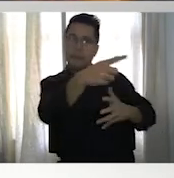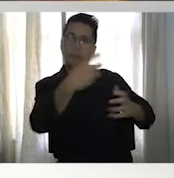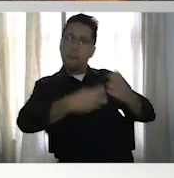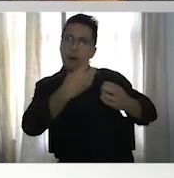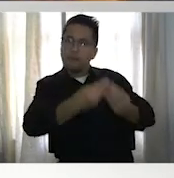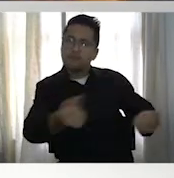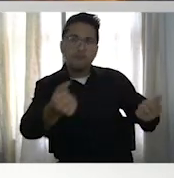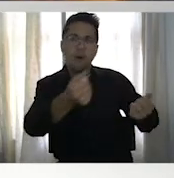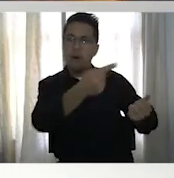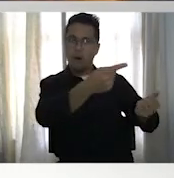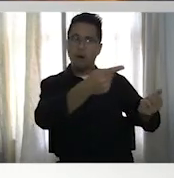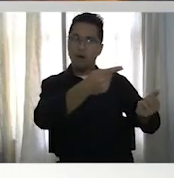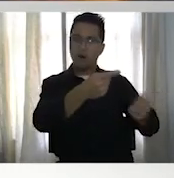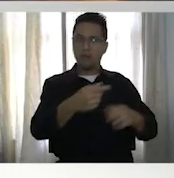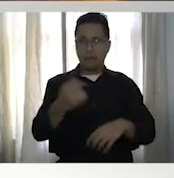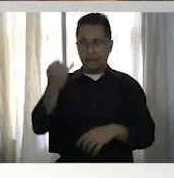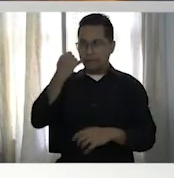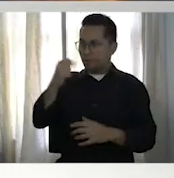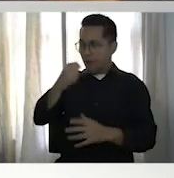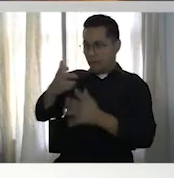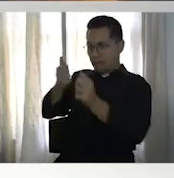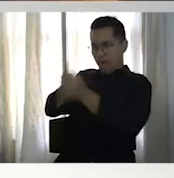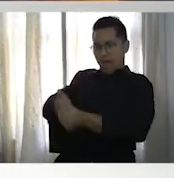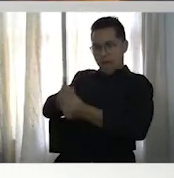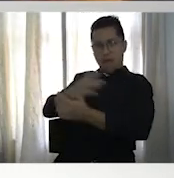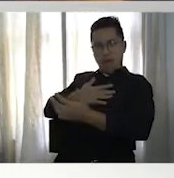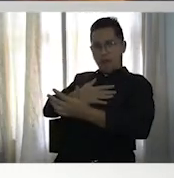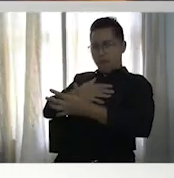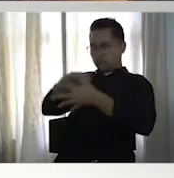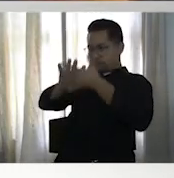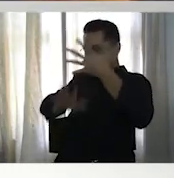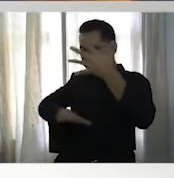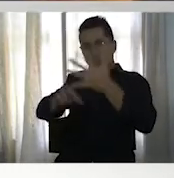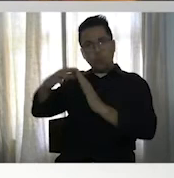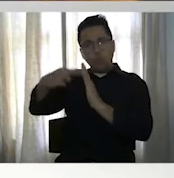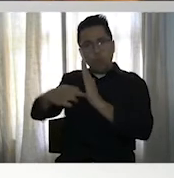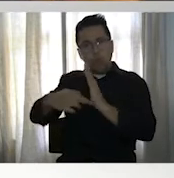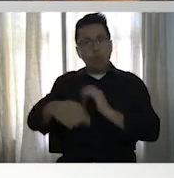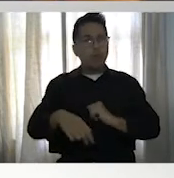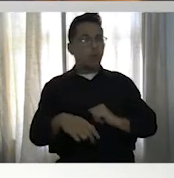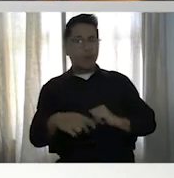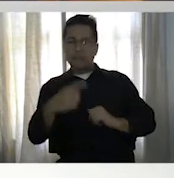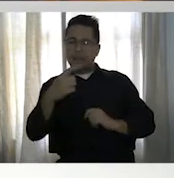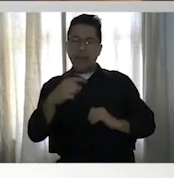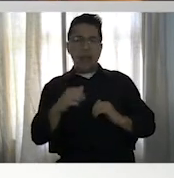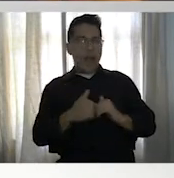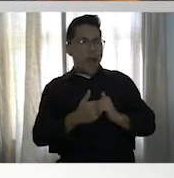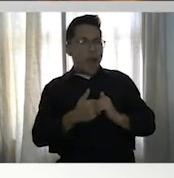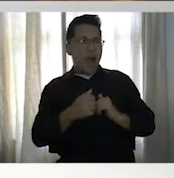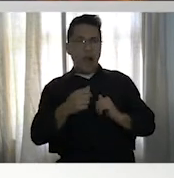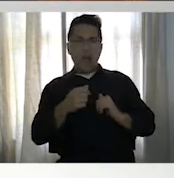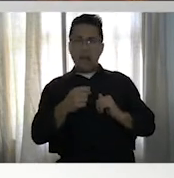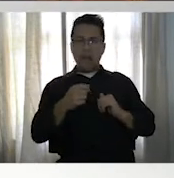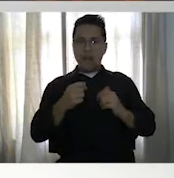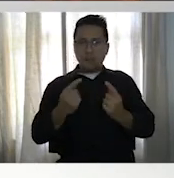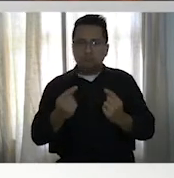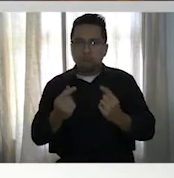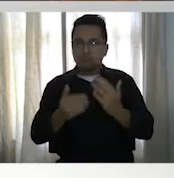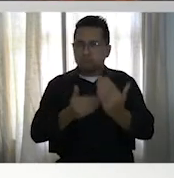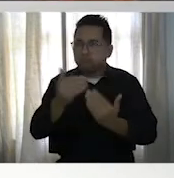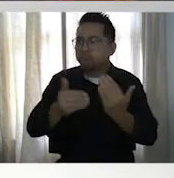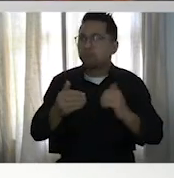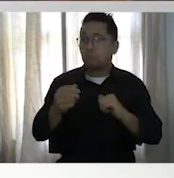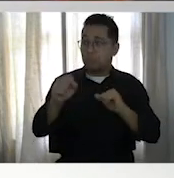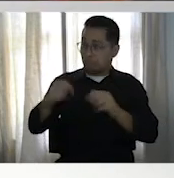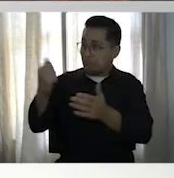it's not in my rule base, I'm done? Or can I think about how do I turn that item on? How do I do this? Or can I ask for help? Whatever. So that